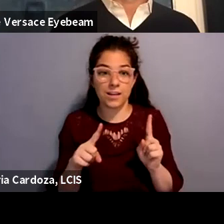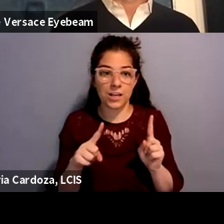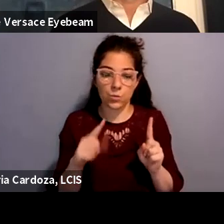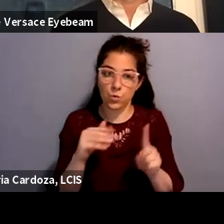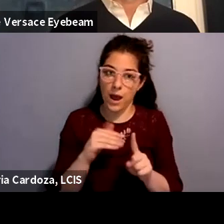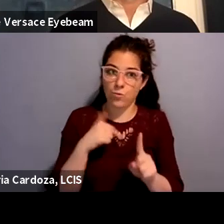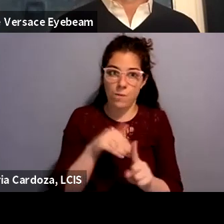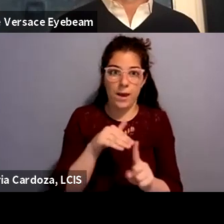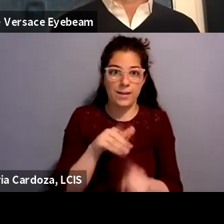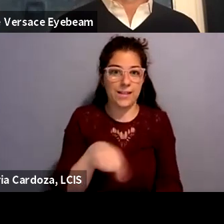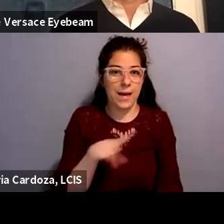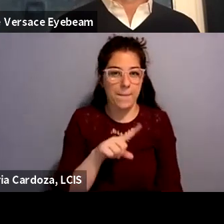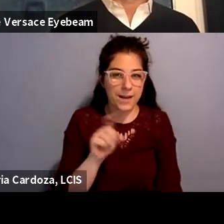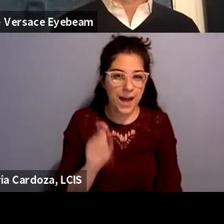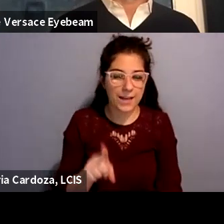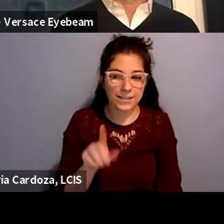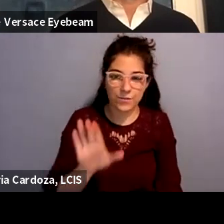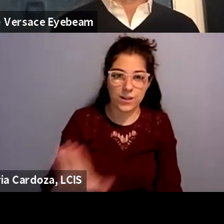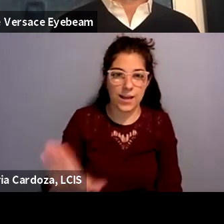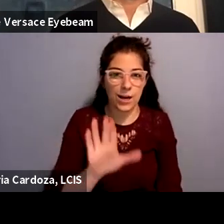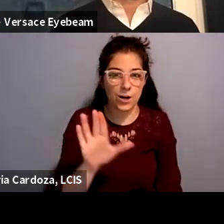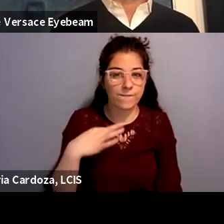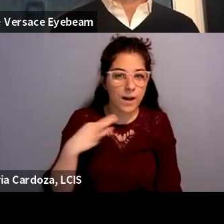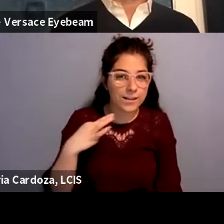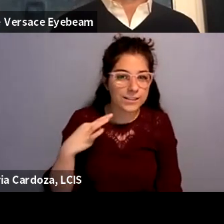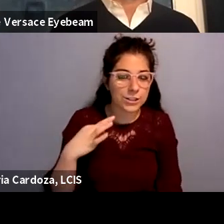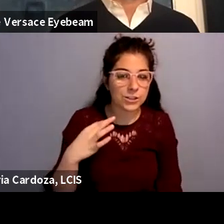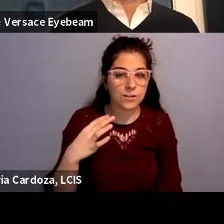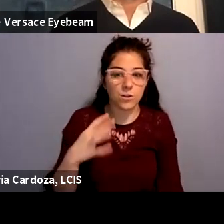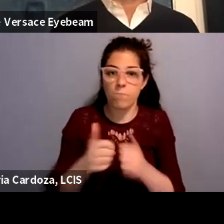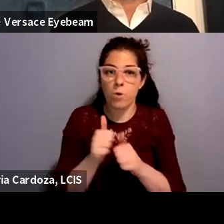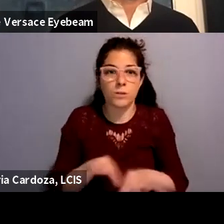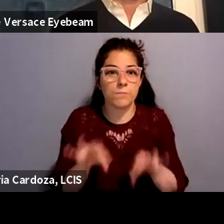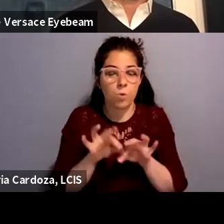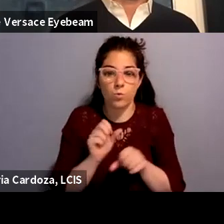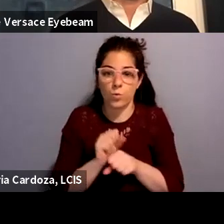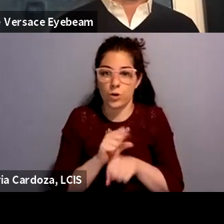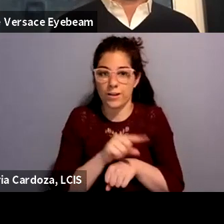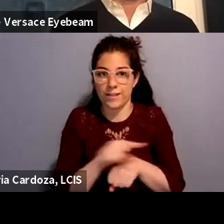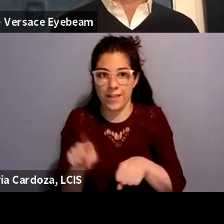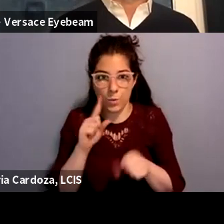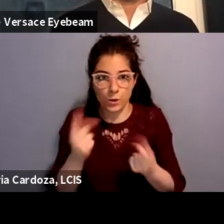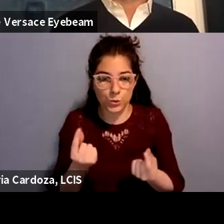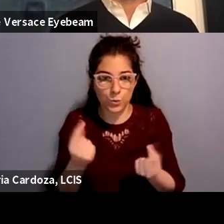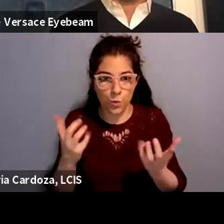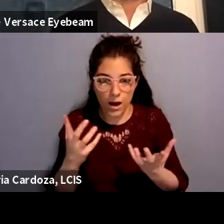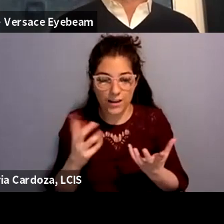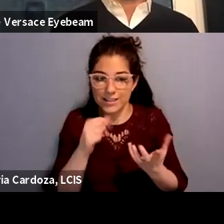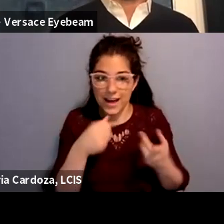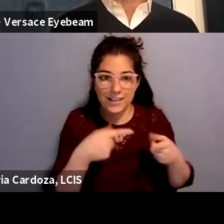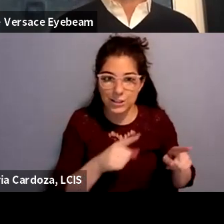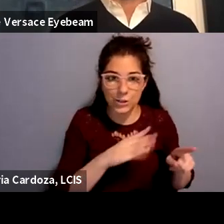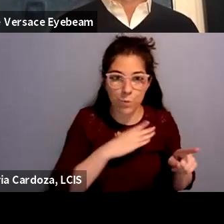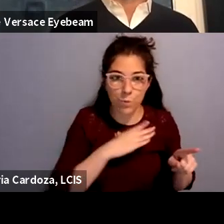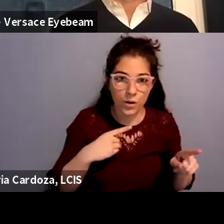them in asking for their, you know, for volunteers that the most important work that they're going to do is not during the board,